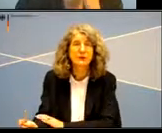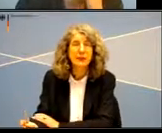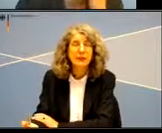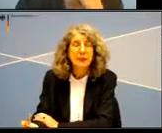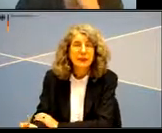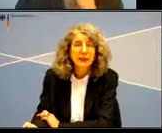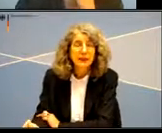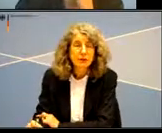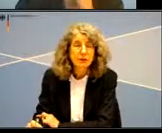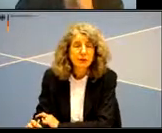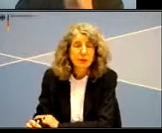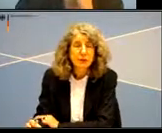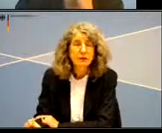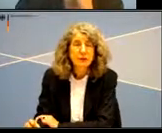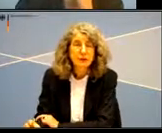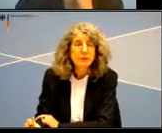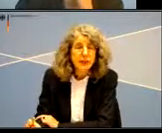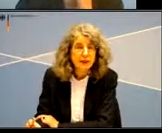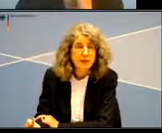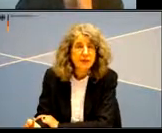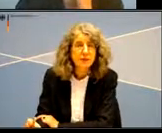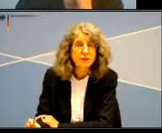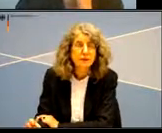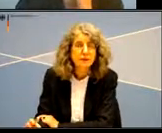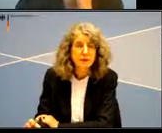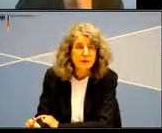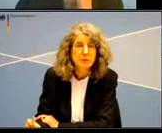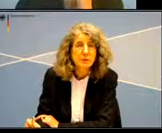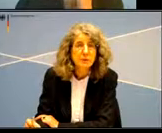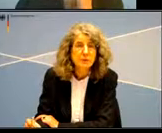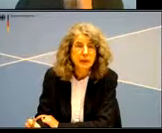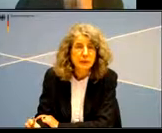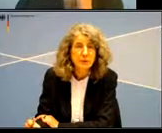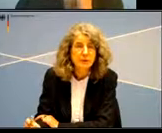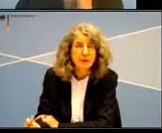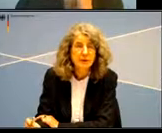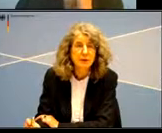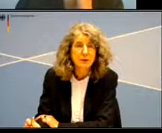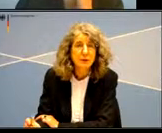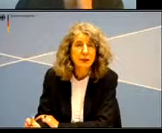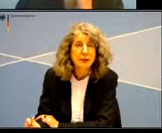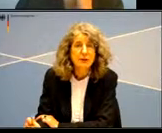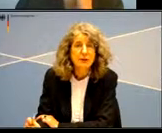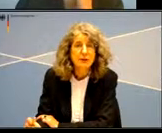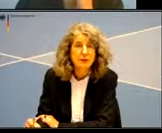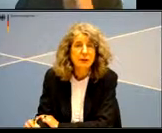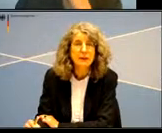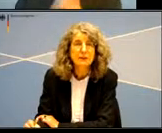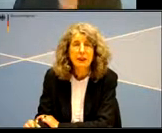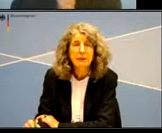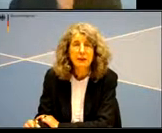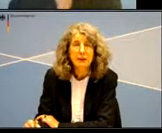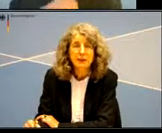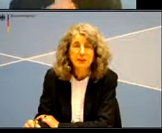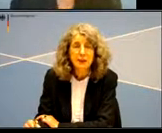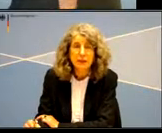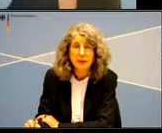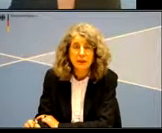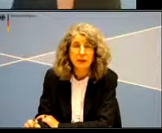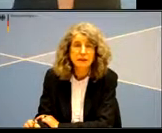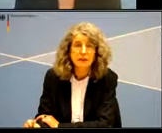important. As was mentioned already, protection, of course, consumer protection stays on, and there are new elements which